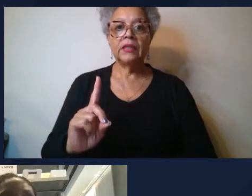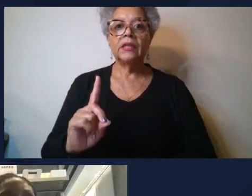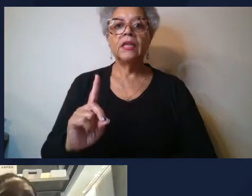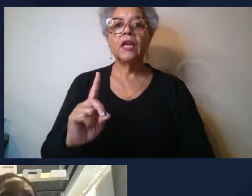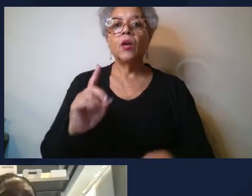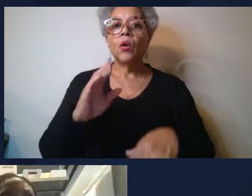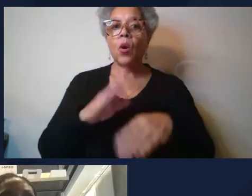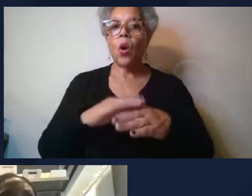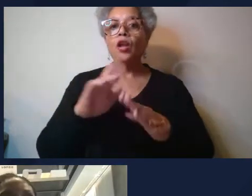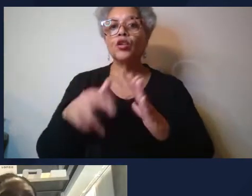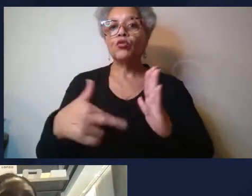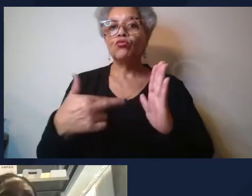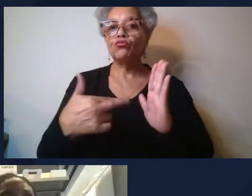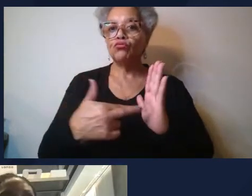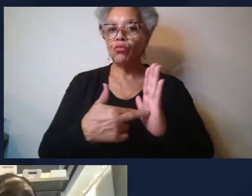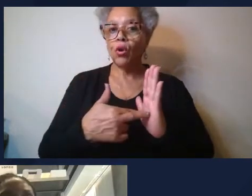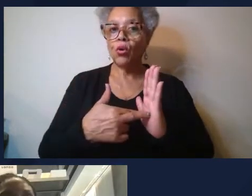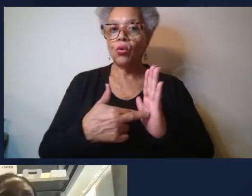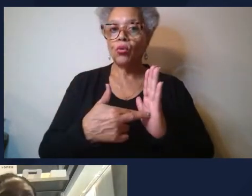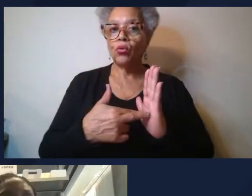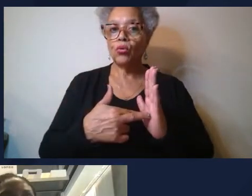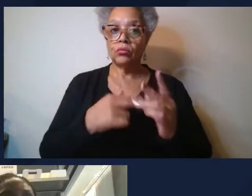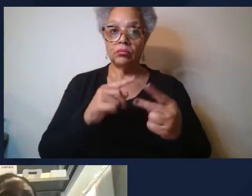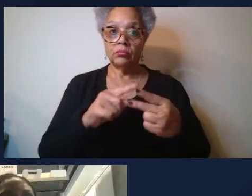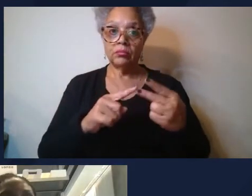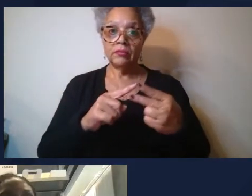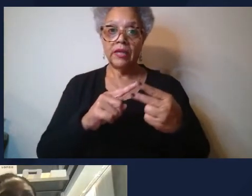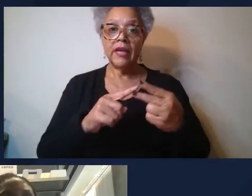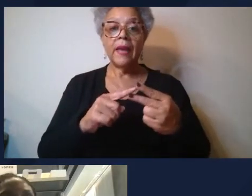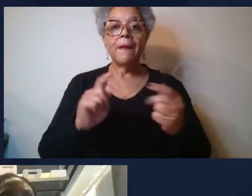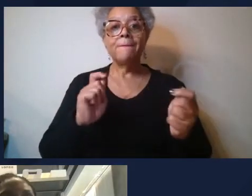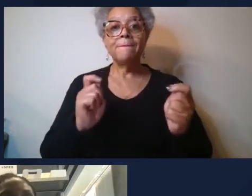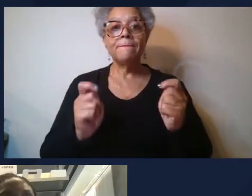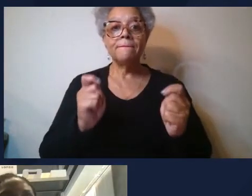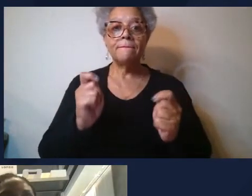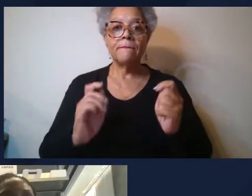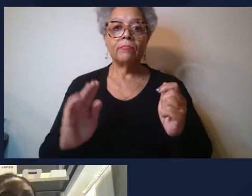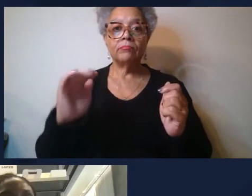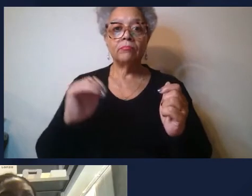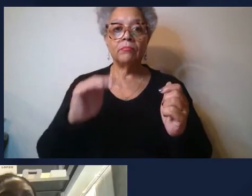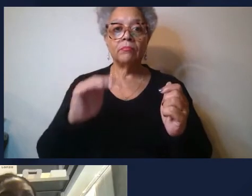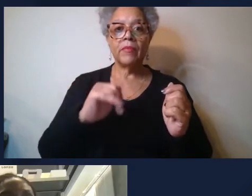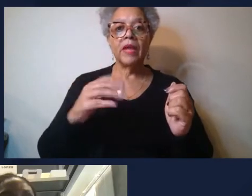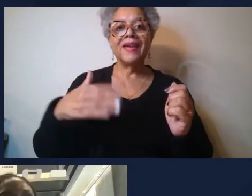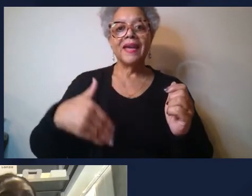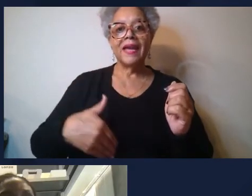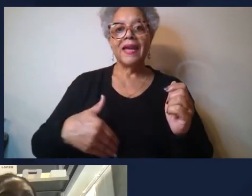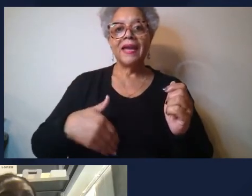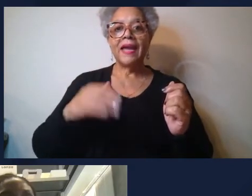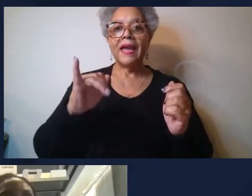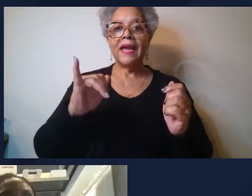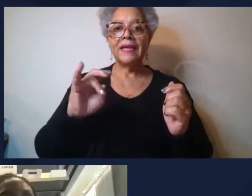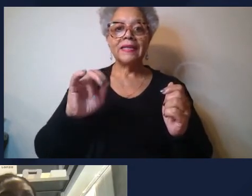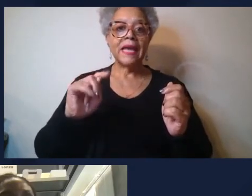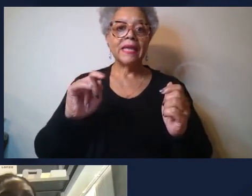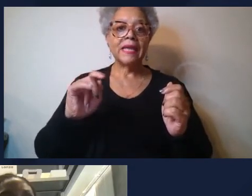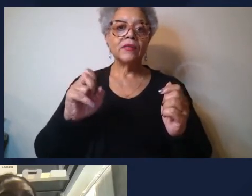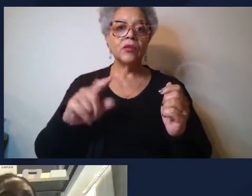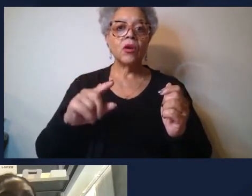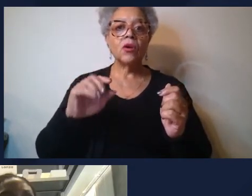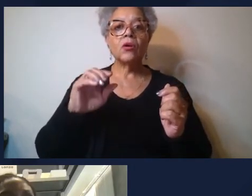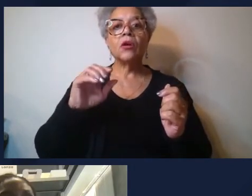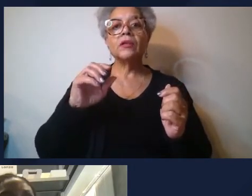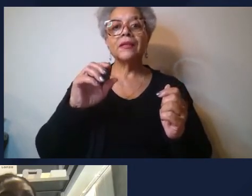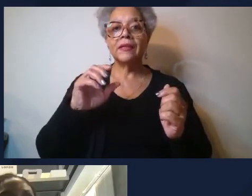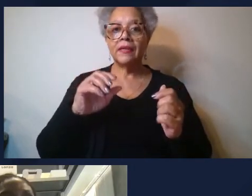the role of toll-like receptor 2 in modulating intestinal homeostasis. And